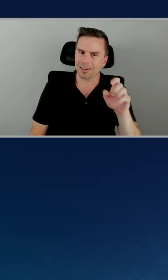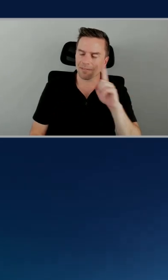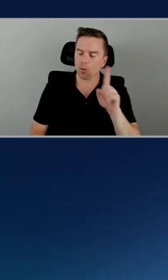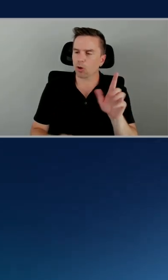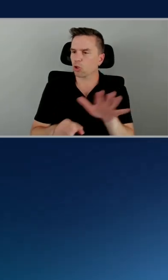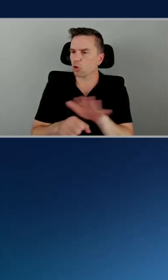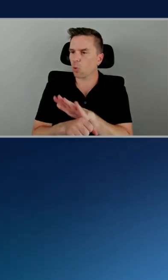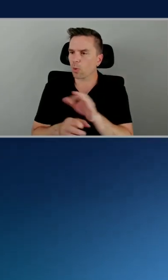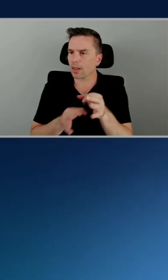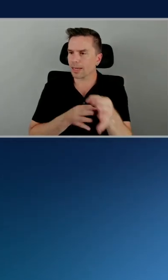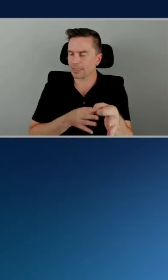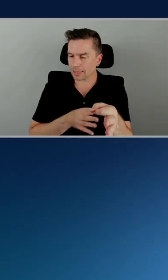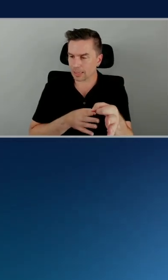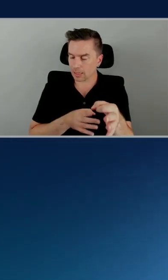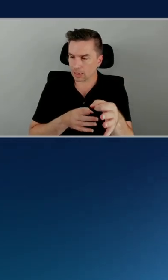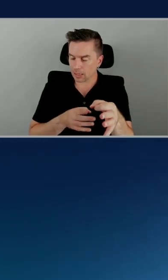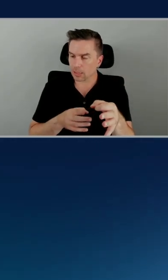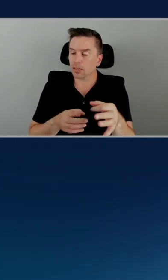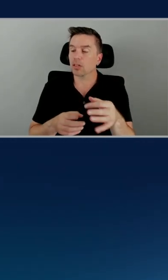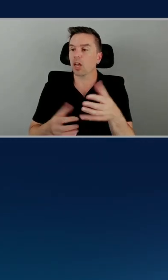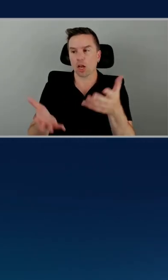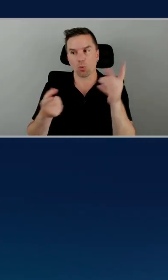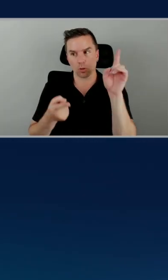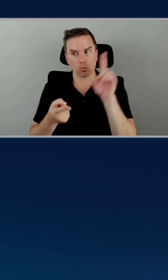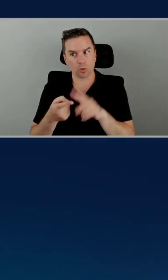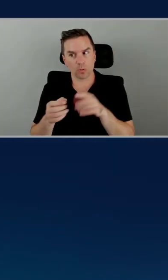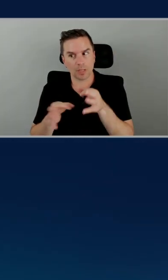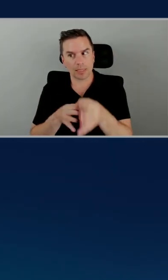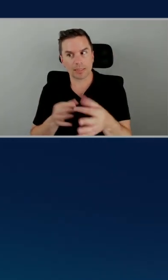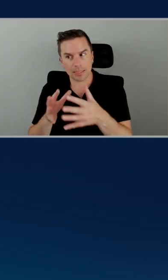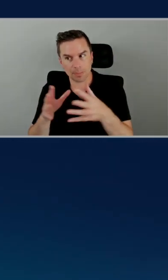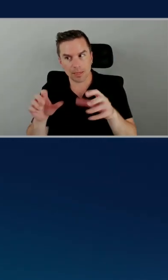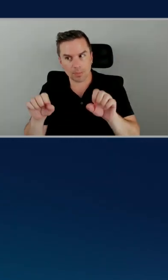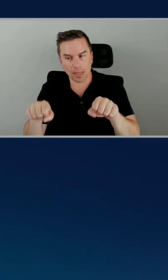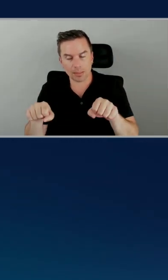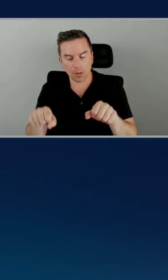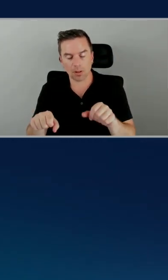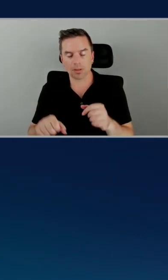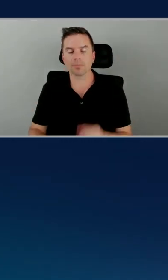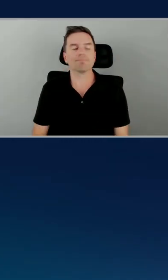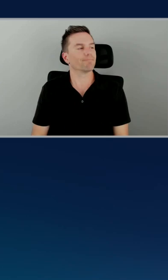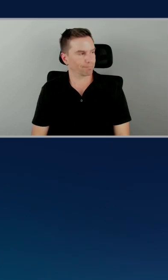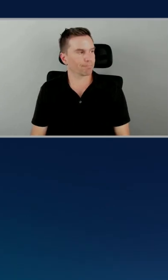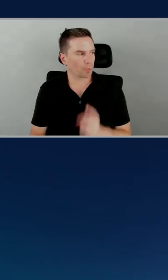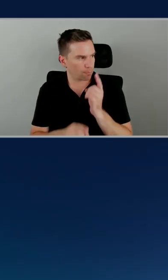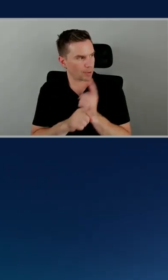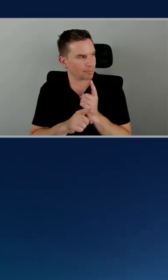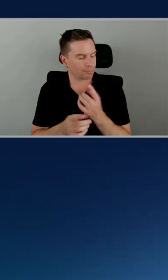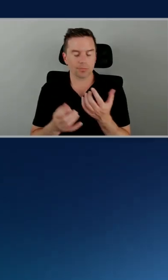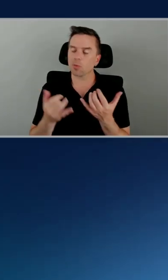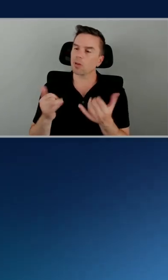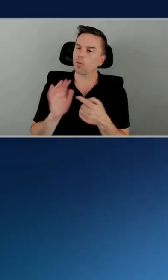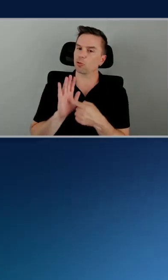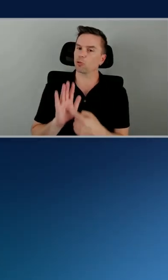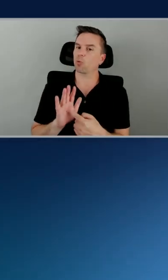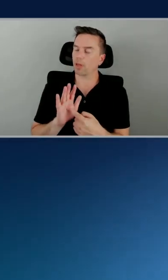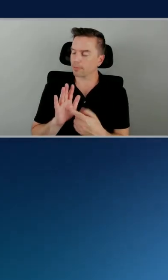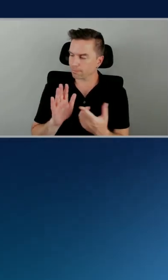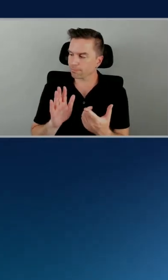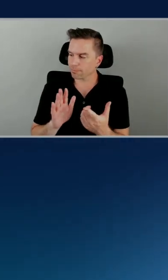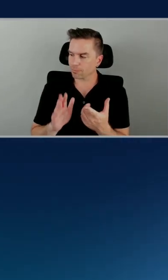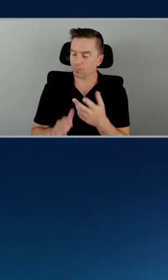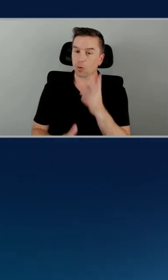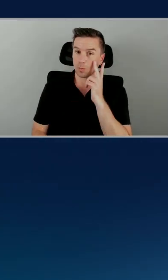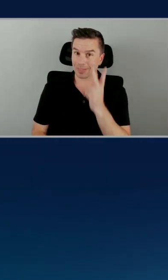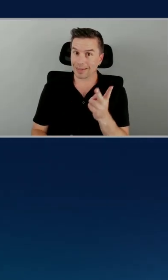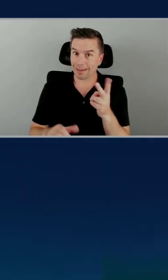Right. And you want to reduce latency as much as possible, almost always. Correct. And now you're going to show us this, right? So- we're going to actually see it in action, right?